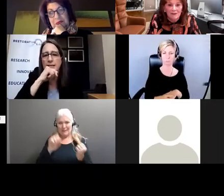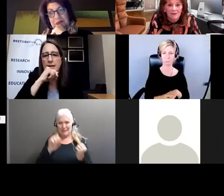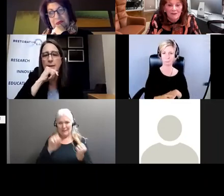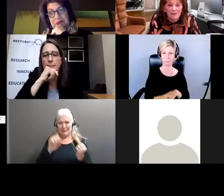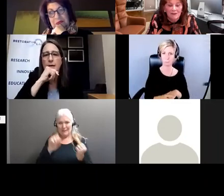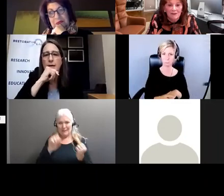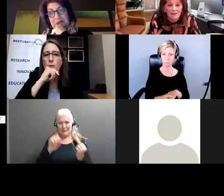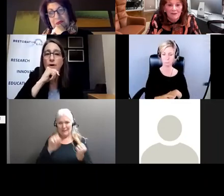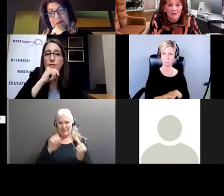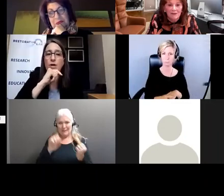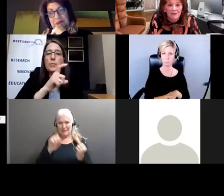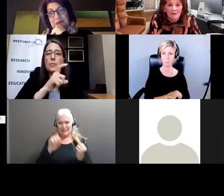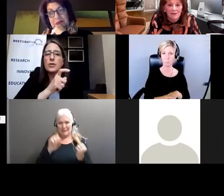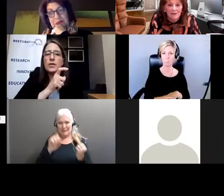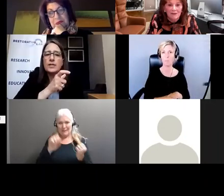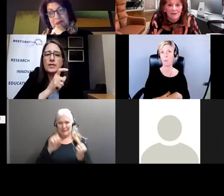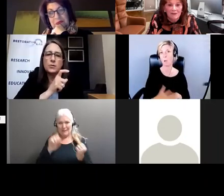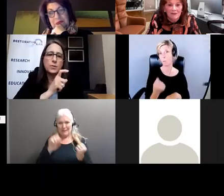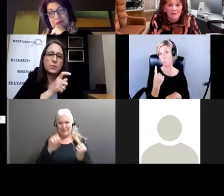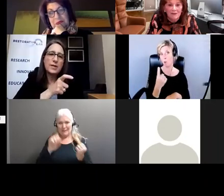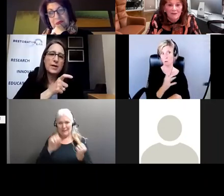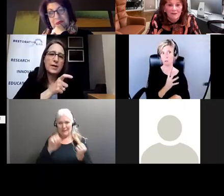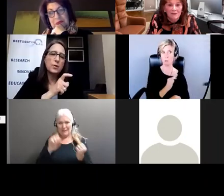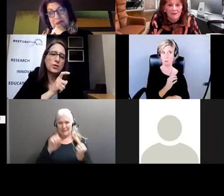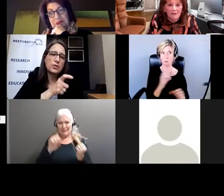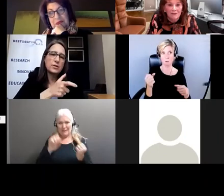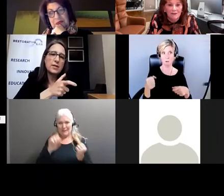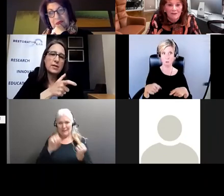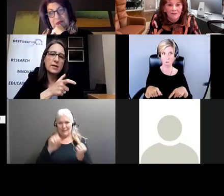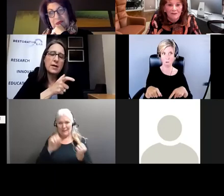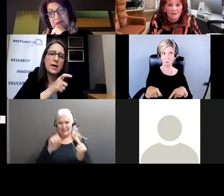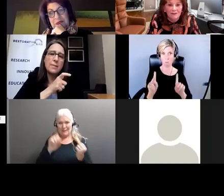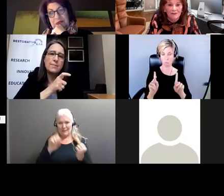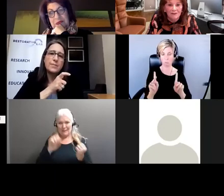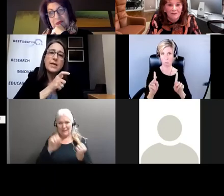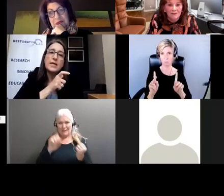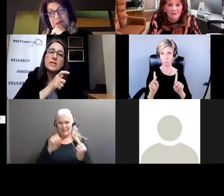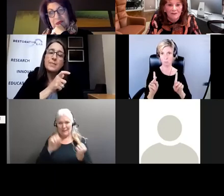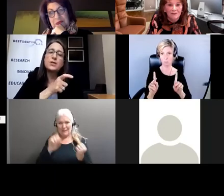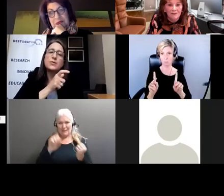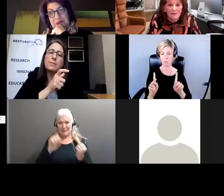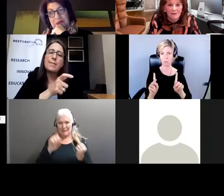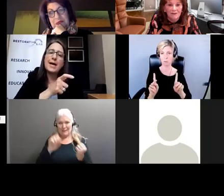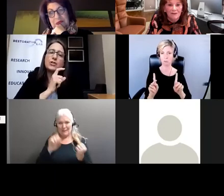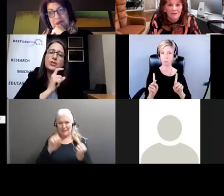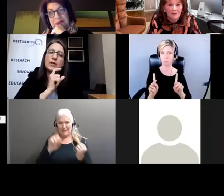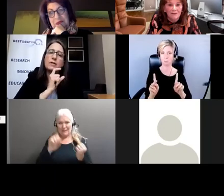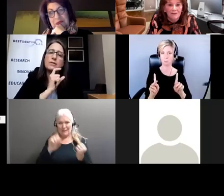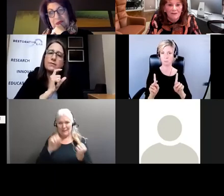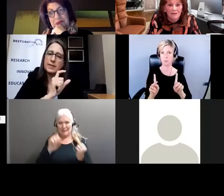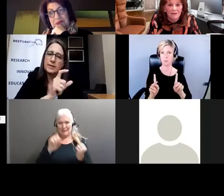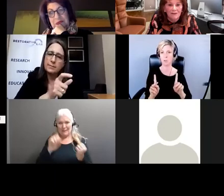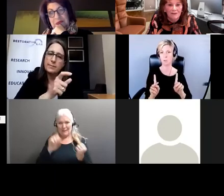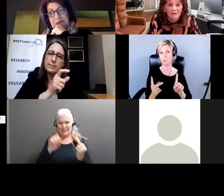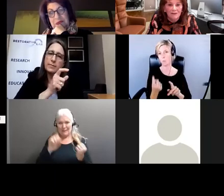that they set up. One of the opportunities, and this was one of the other questions, that the space to